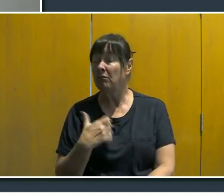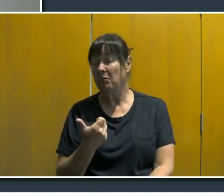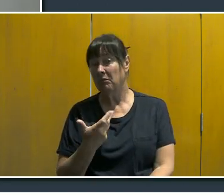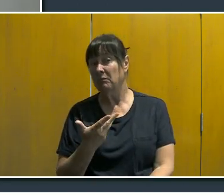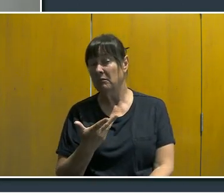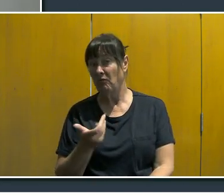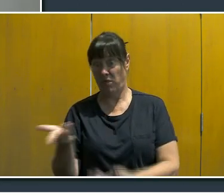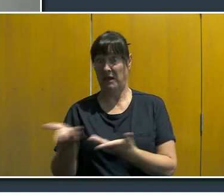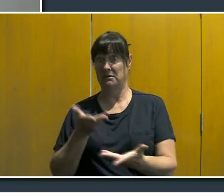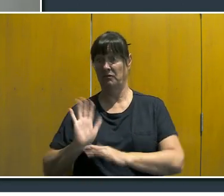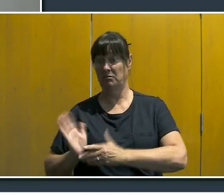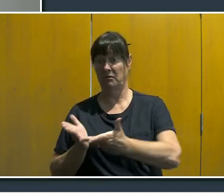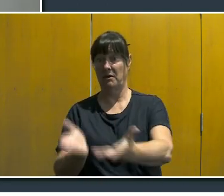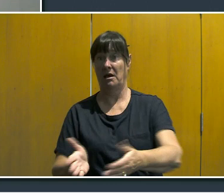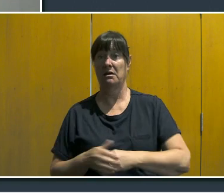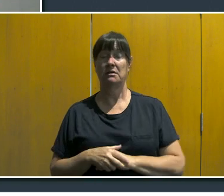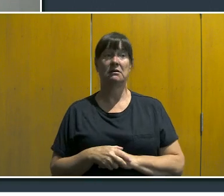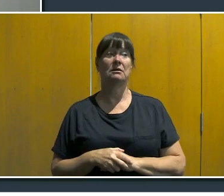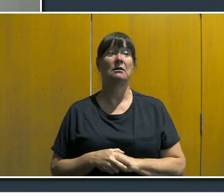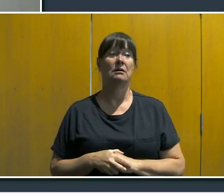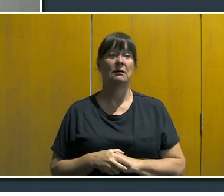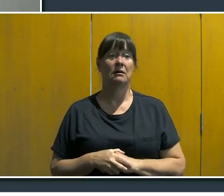that service, really. And